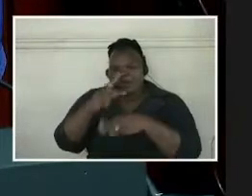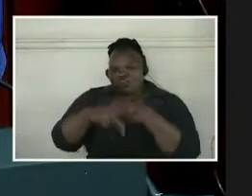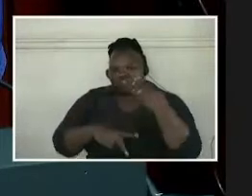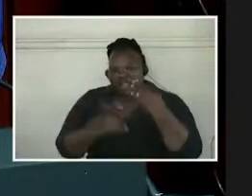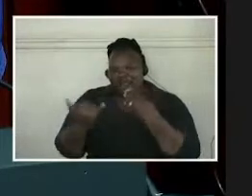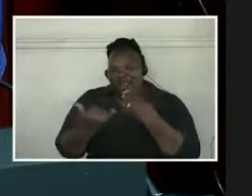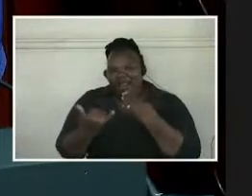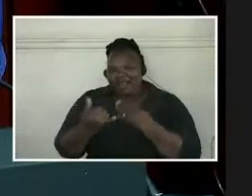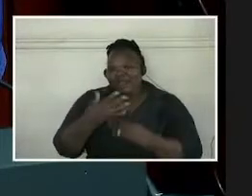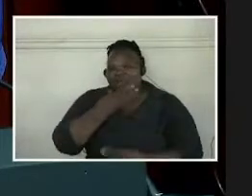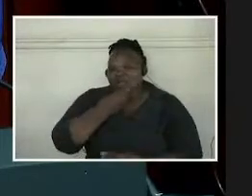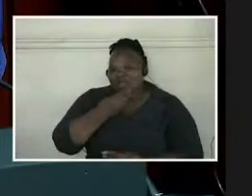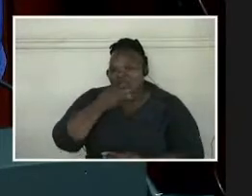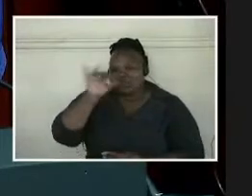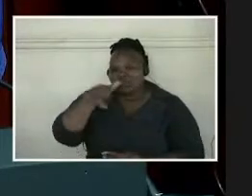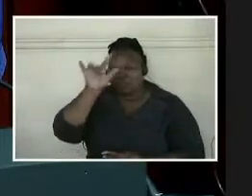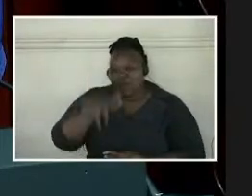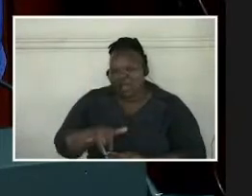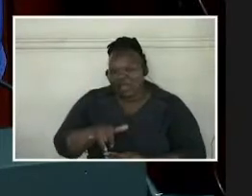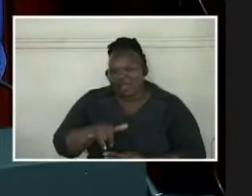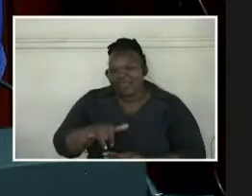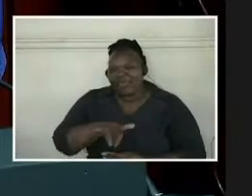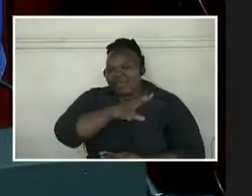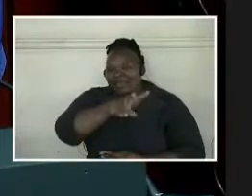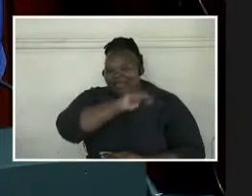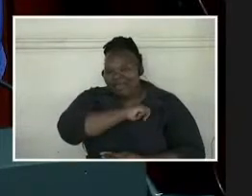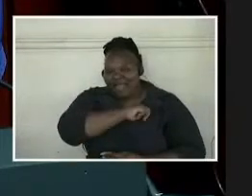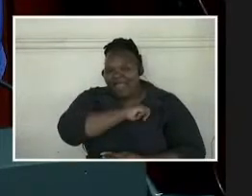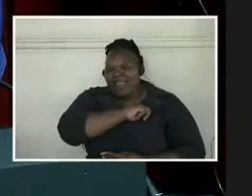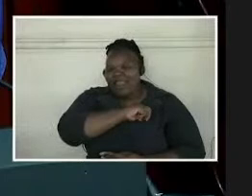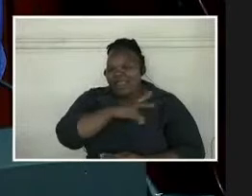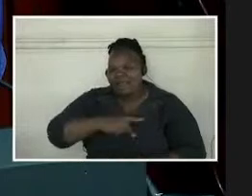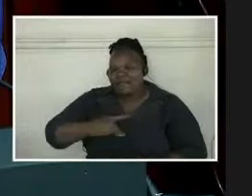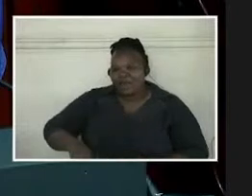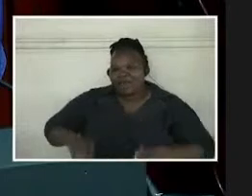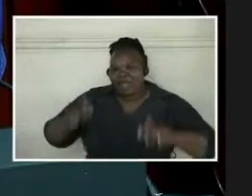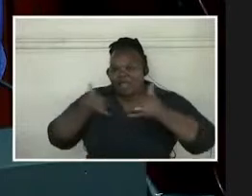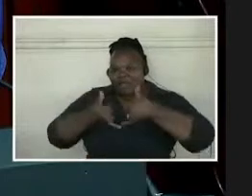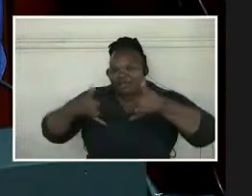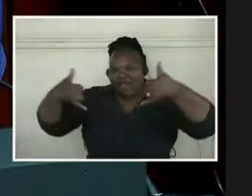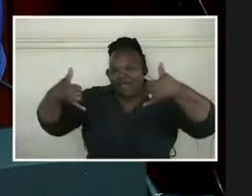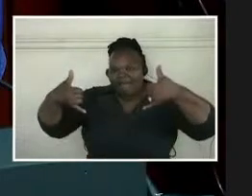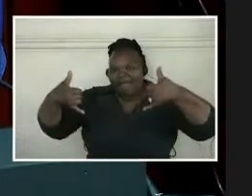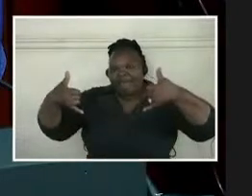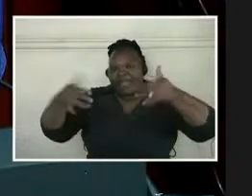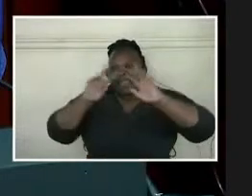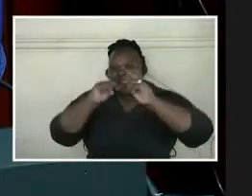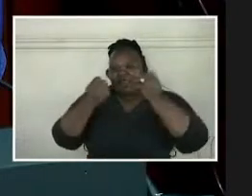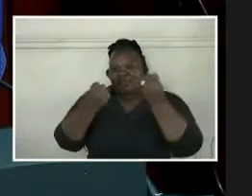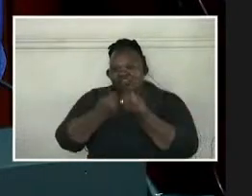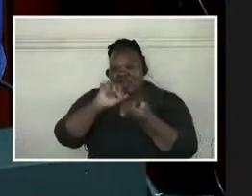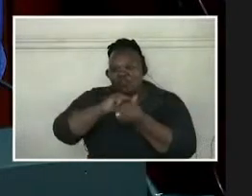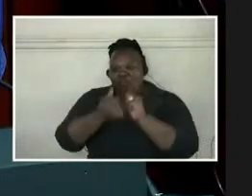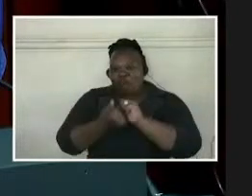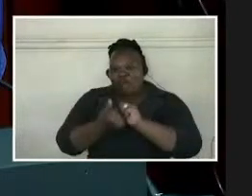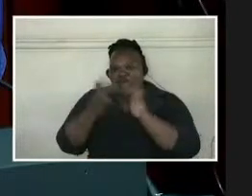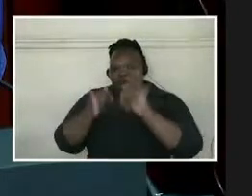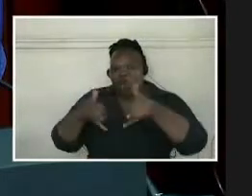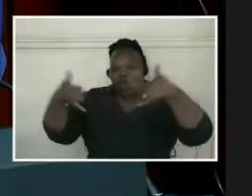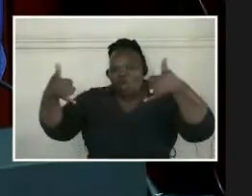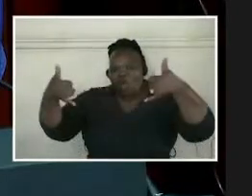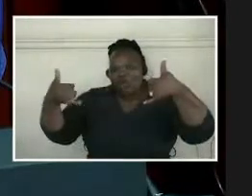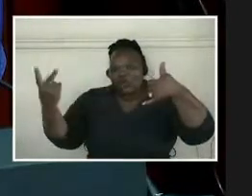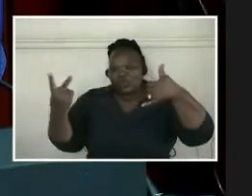tandy july kwazulu-natal premiers cup and wazoo natal and national sports awards as well as